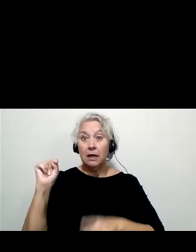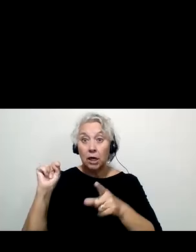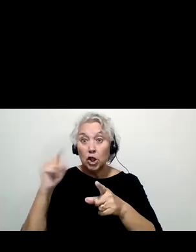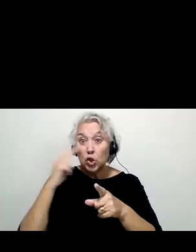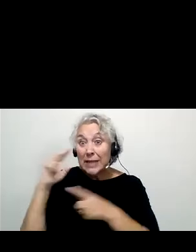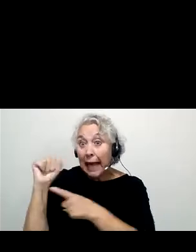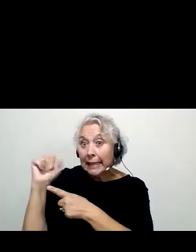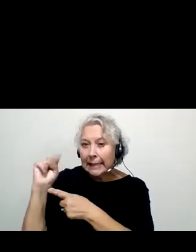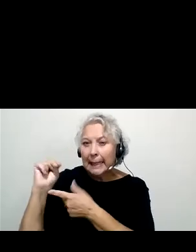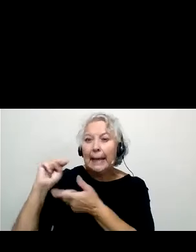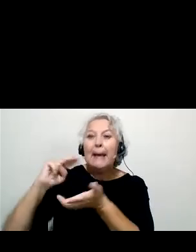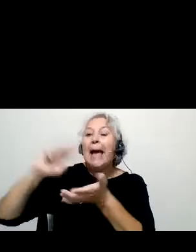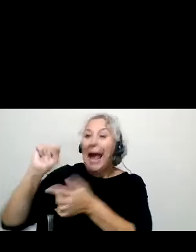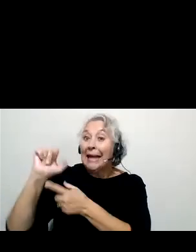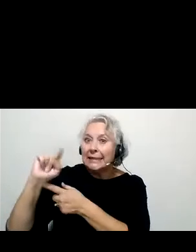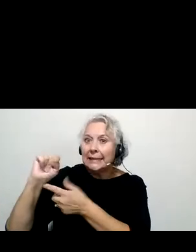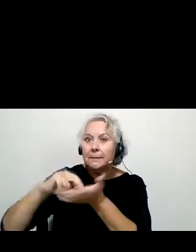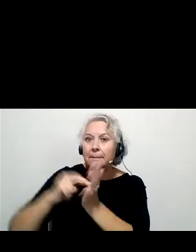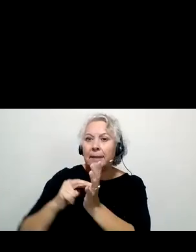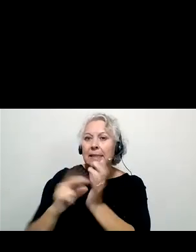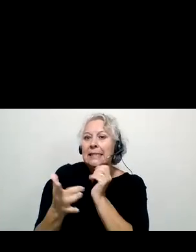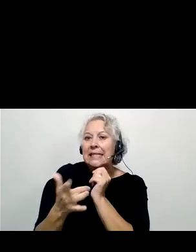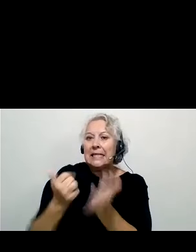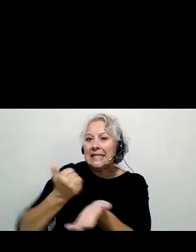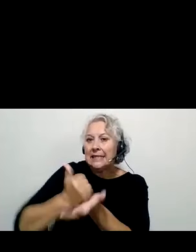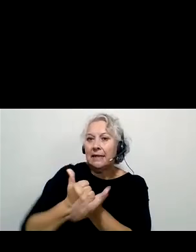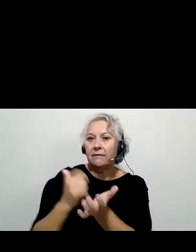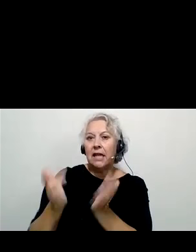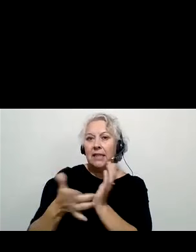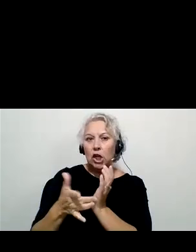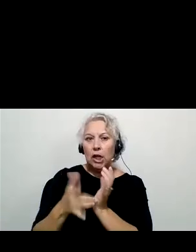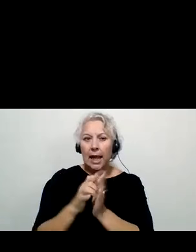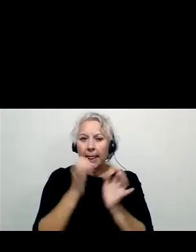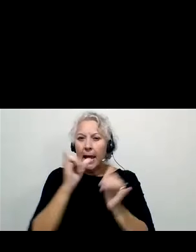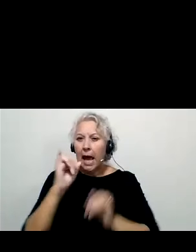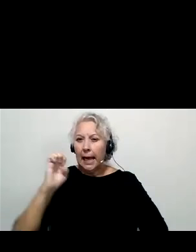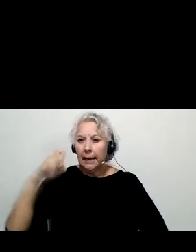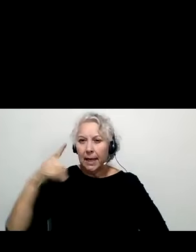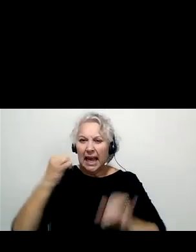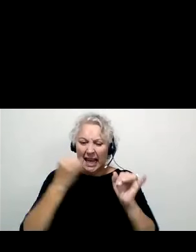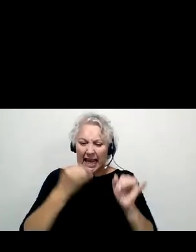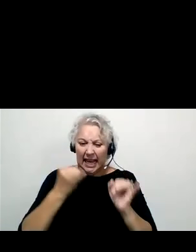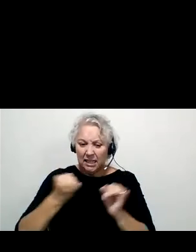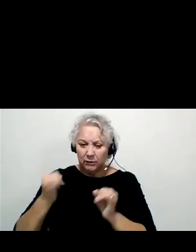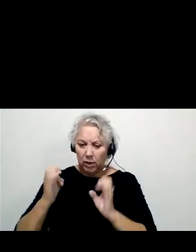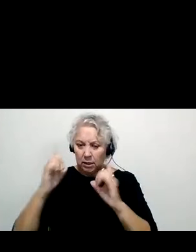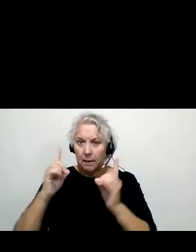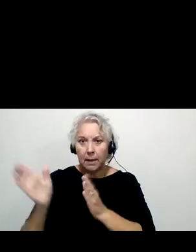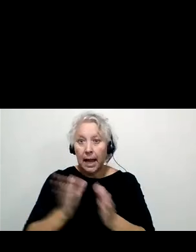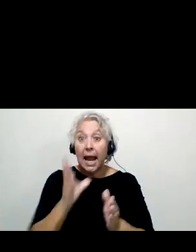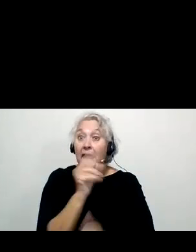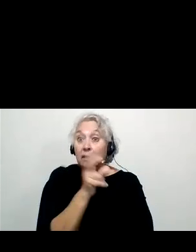the AT, that's what that means, assistive technology in the individual education plan, the IEP, and